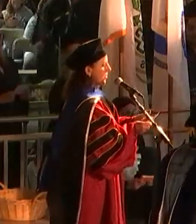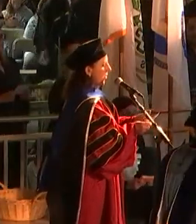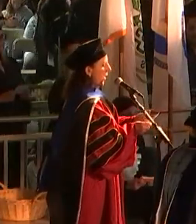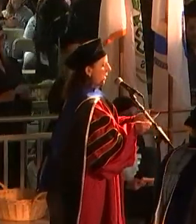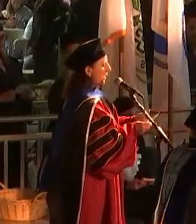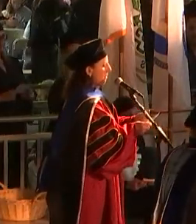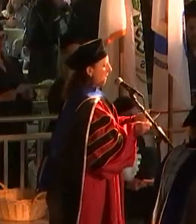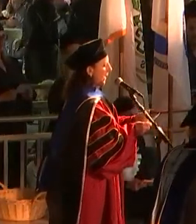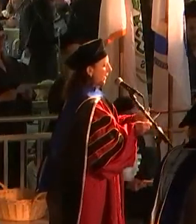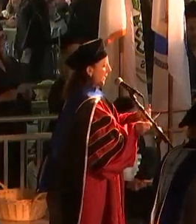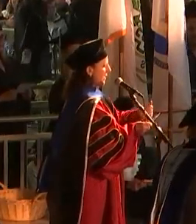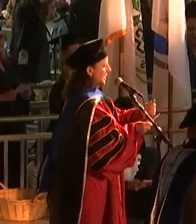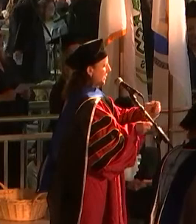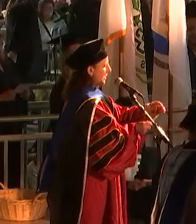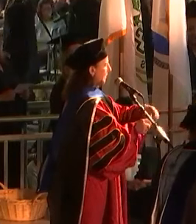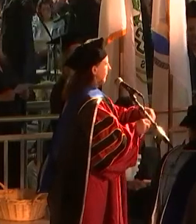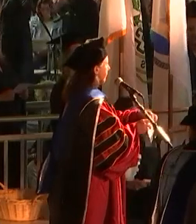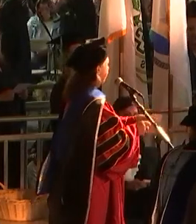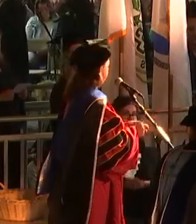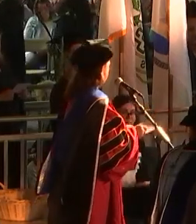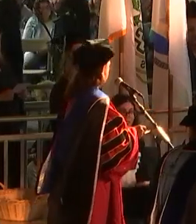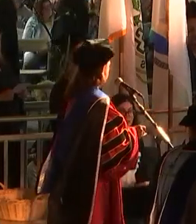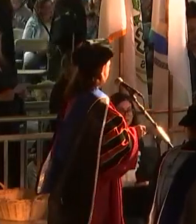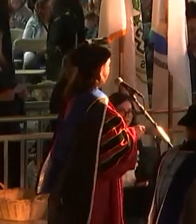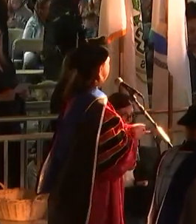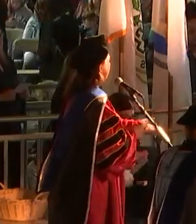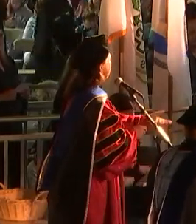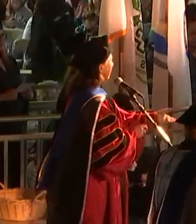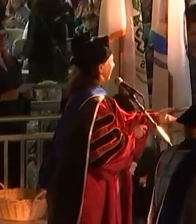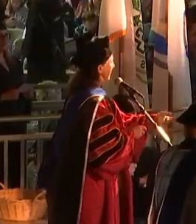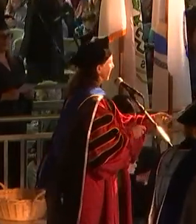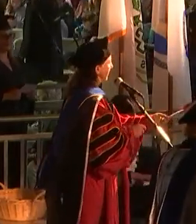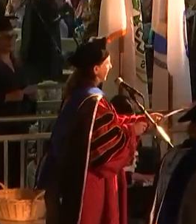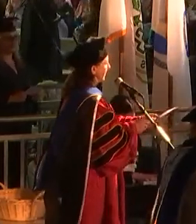Alexander Scott Magalese.